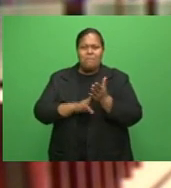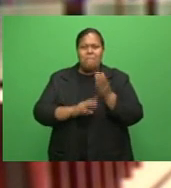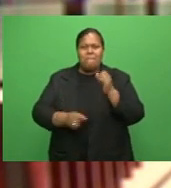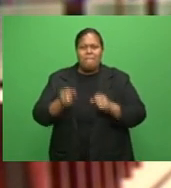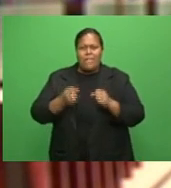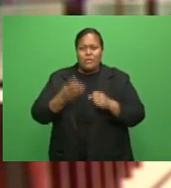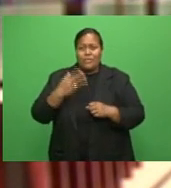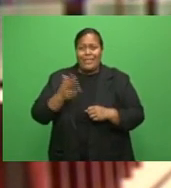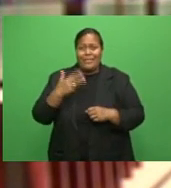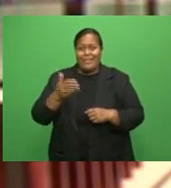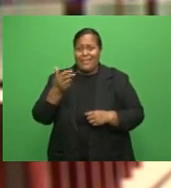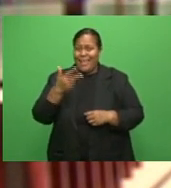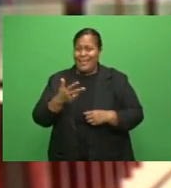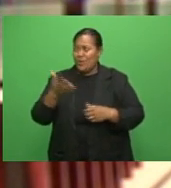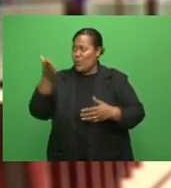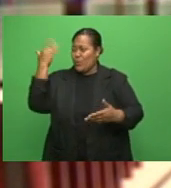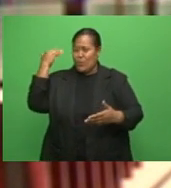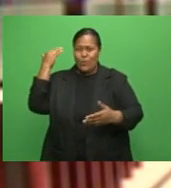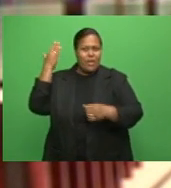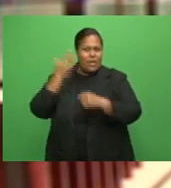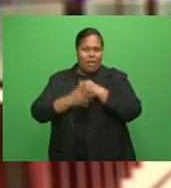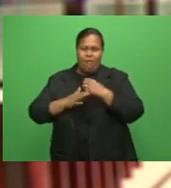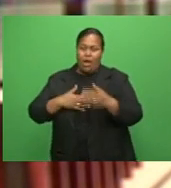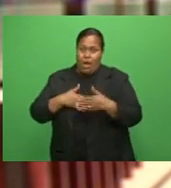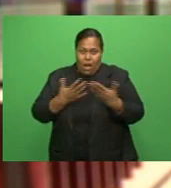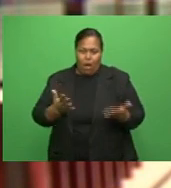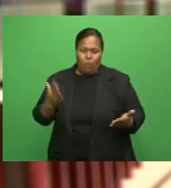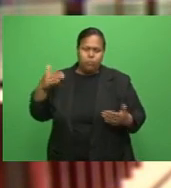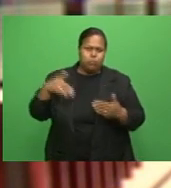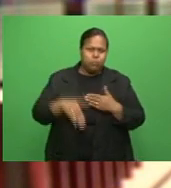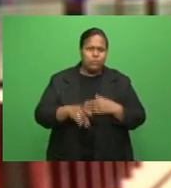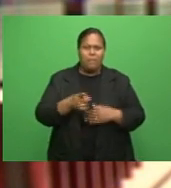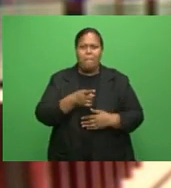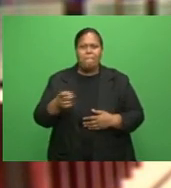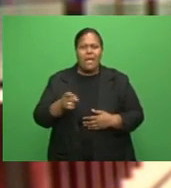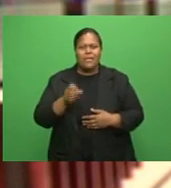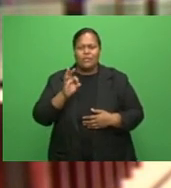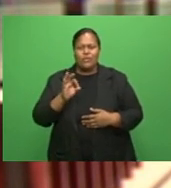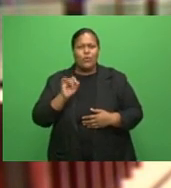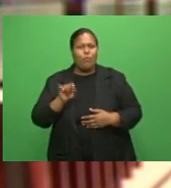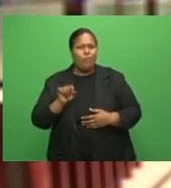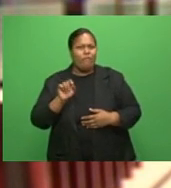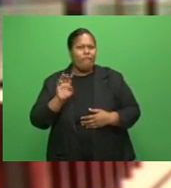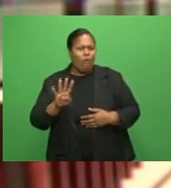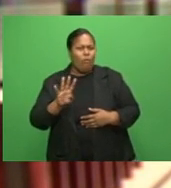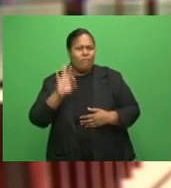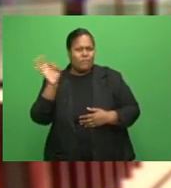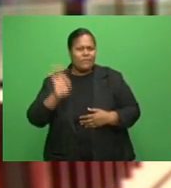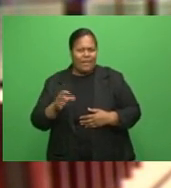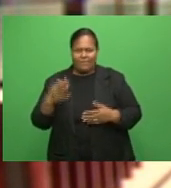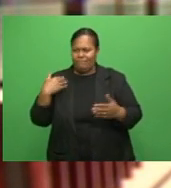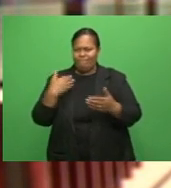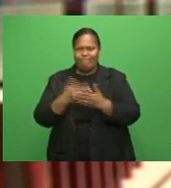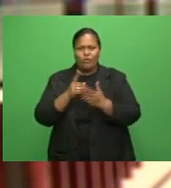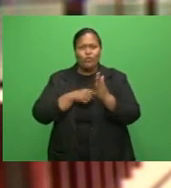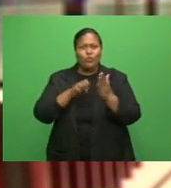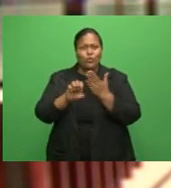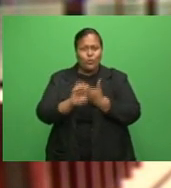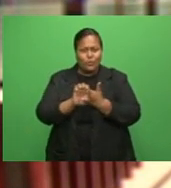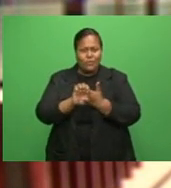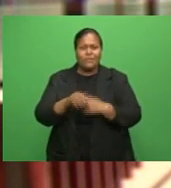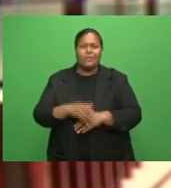1998. This was after headline inflation fell to minus 0.4% in the year to June. Their consumer prices fell